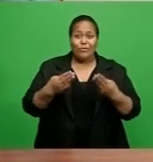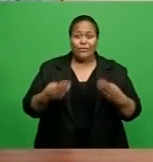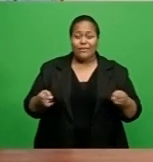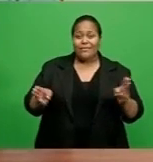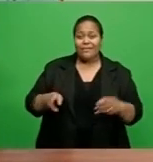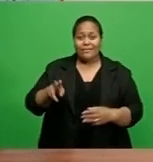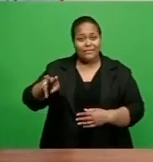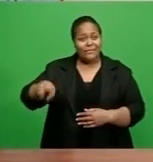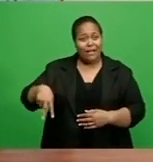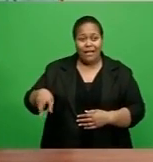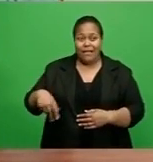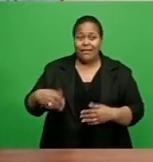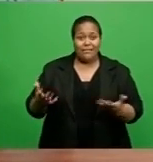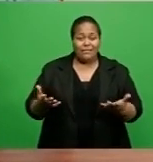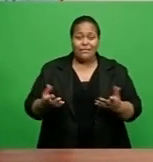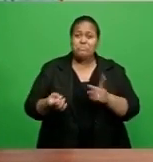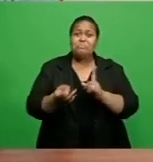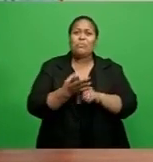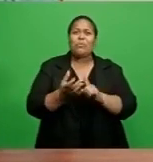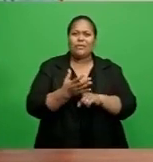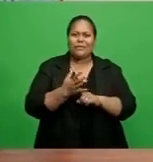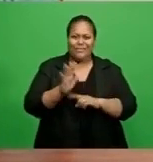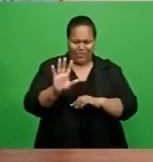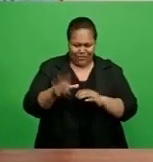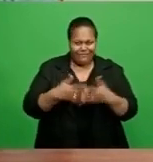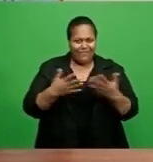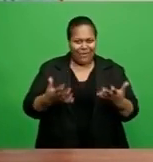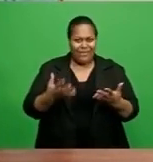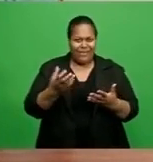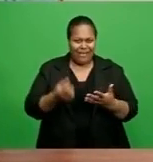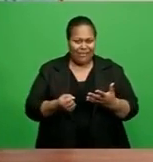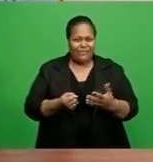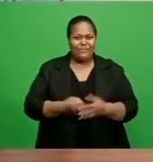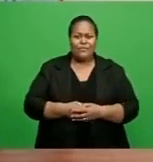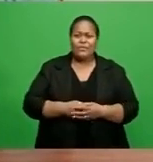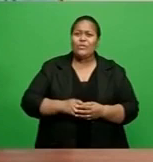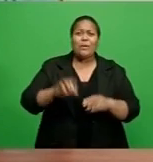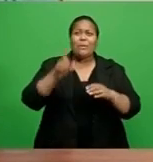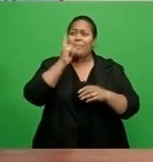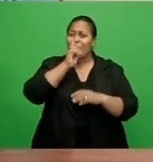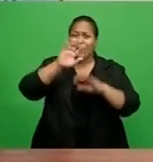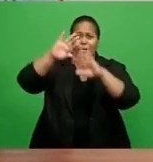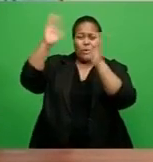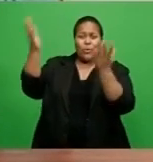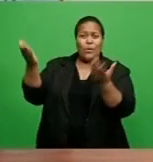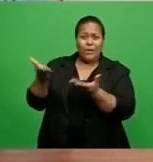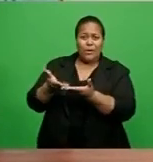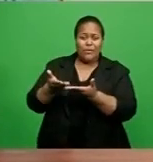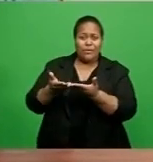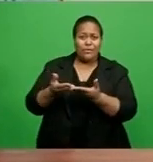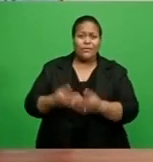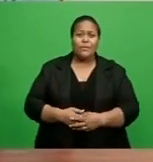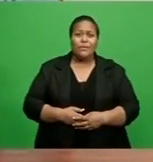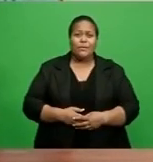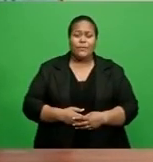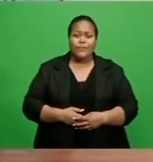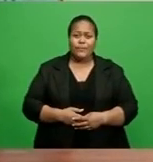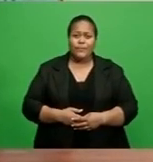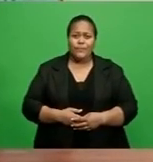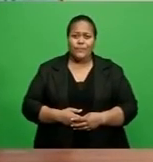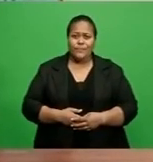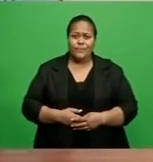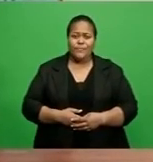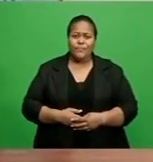is the essence of this region. And if those people around the world have something to